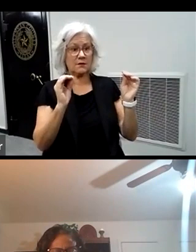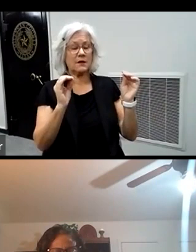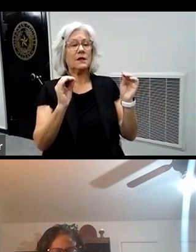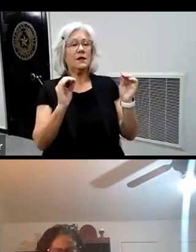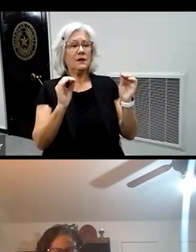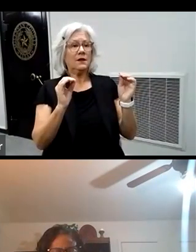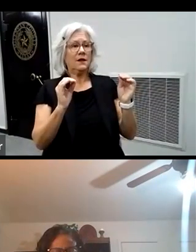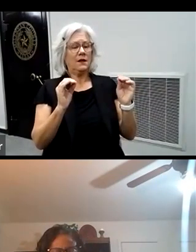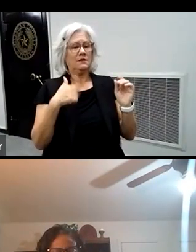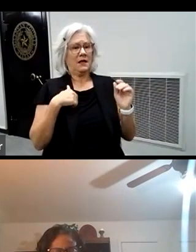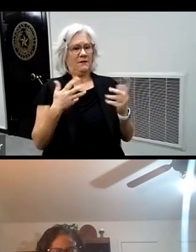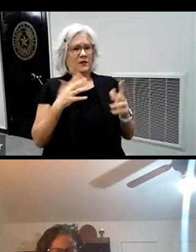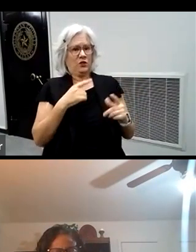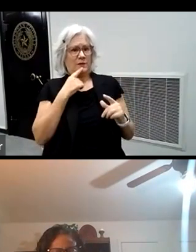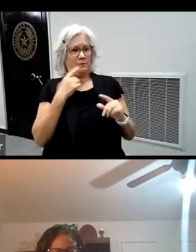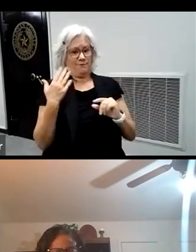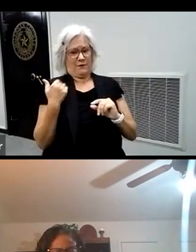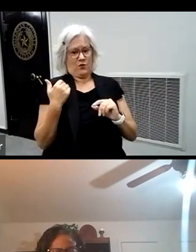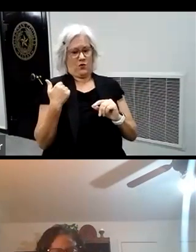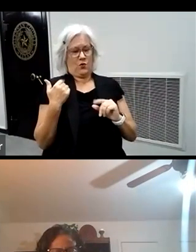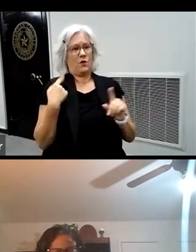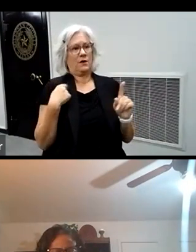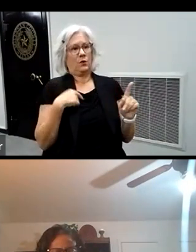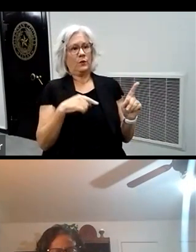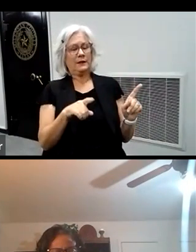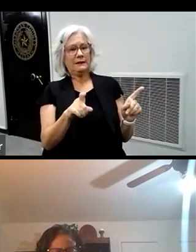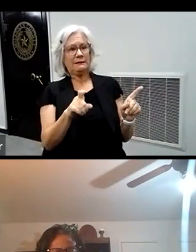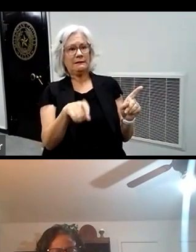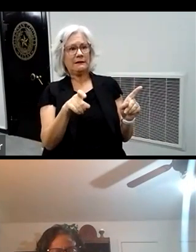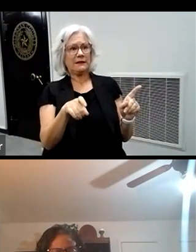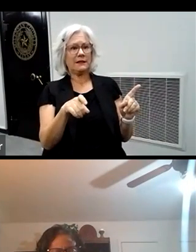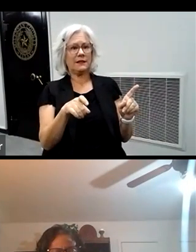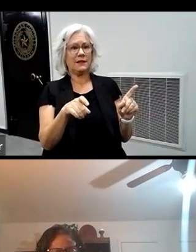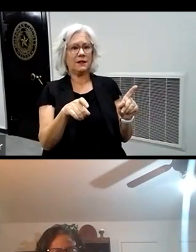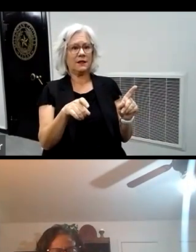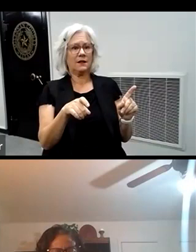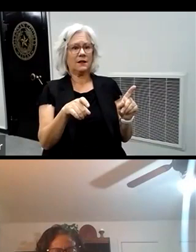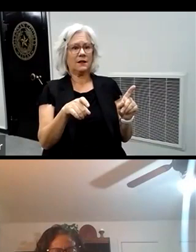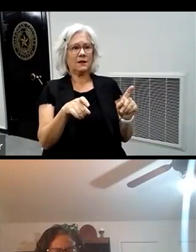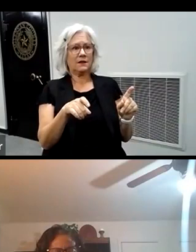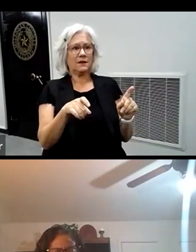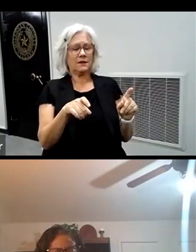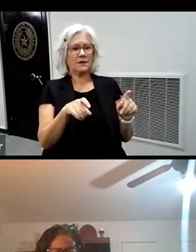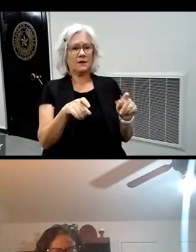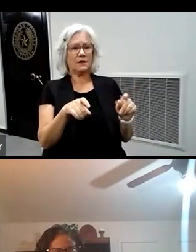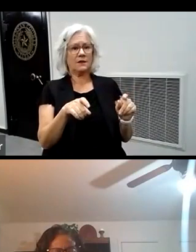I mentioned earlier, we will need to work with